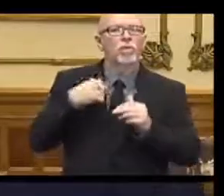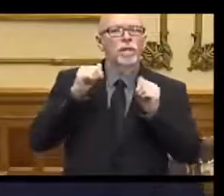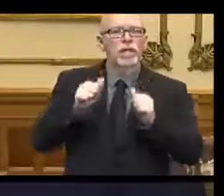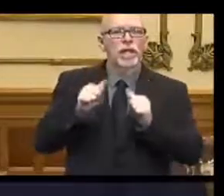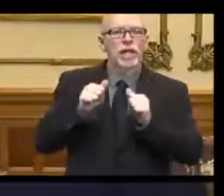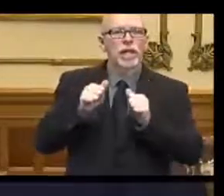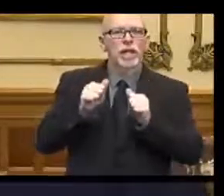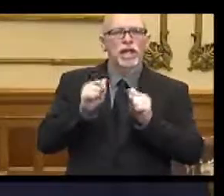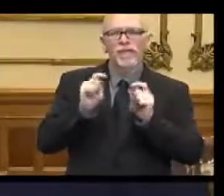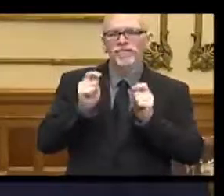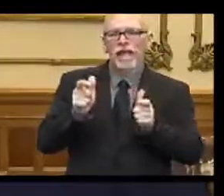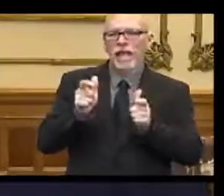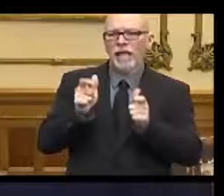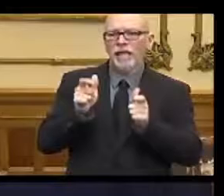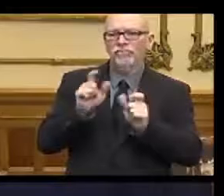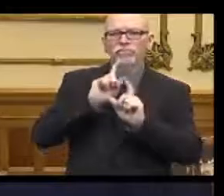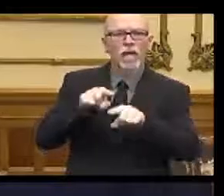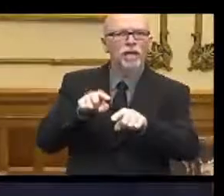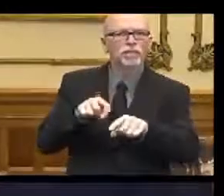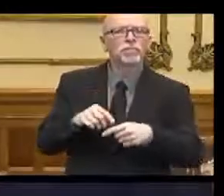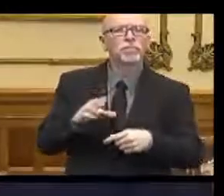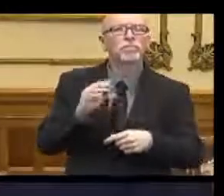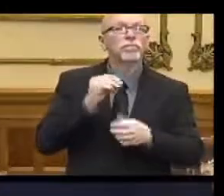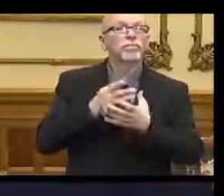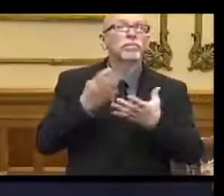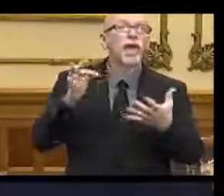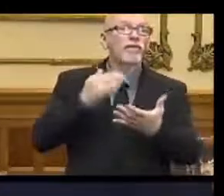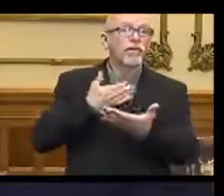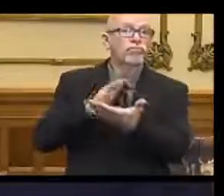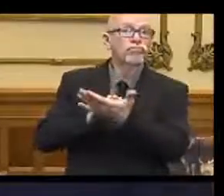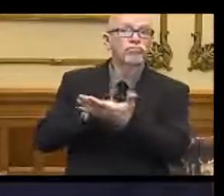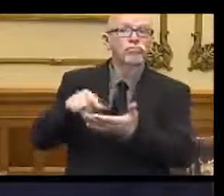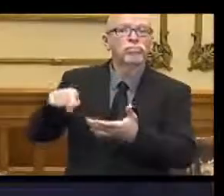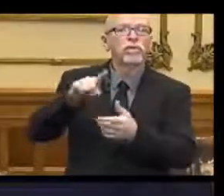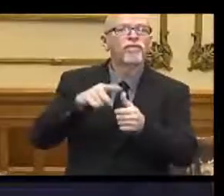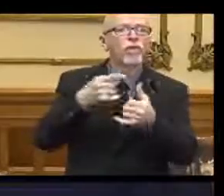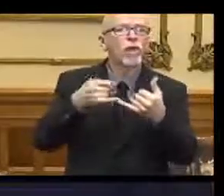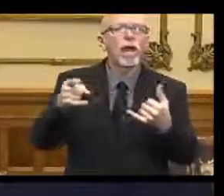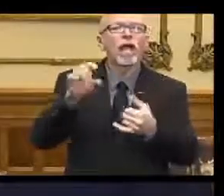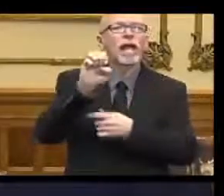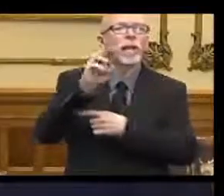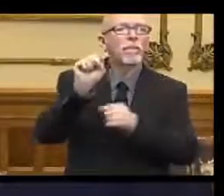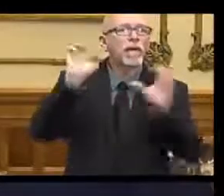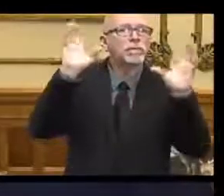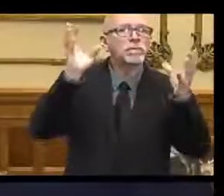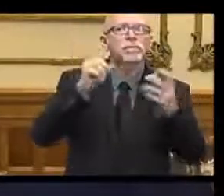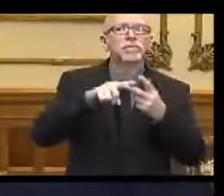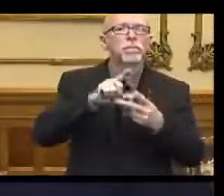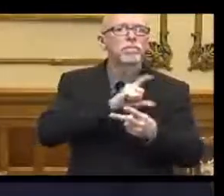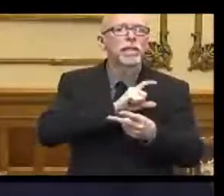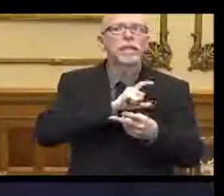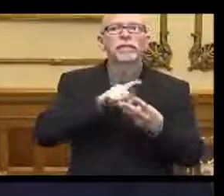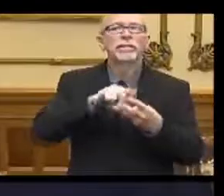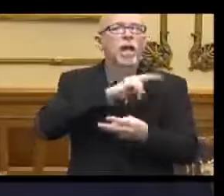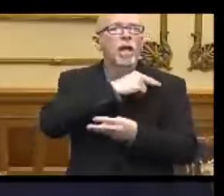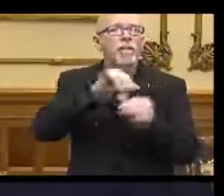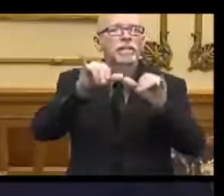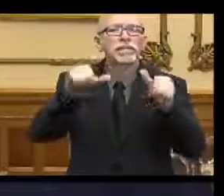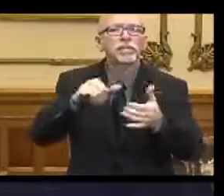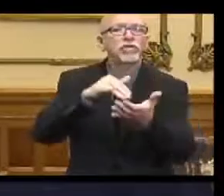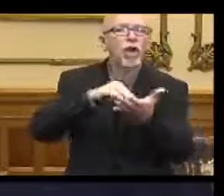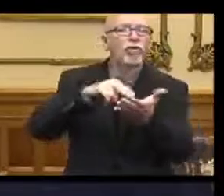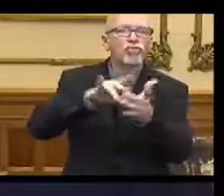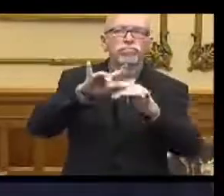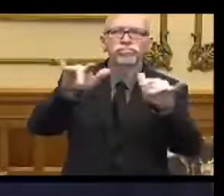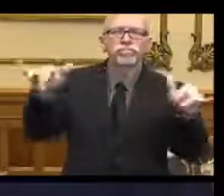equally fast. And a lot of credit goes to our first-line responders, whether it's EMS or police or the hospital system at